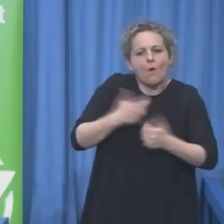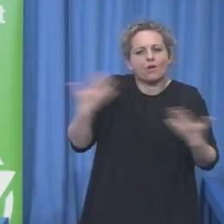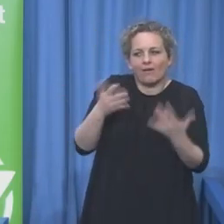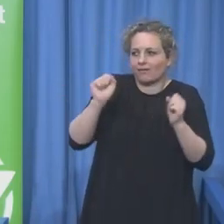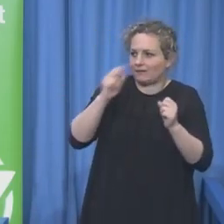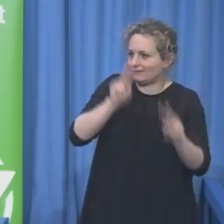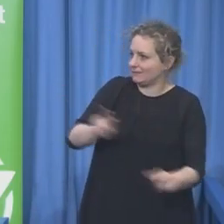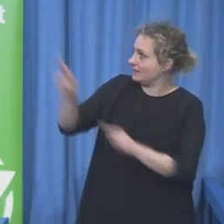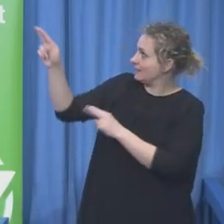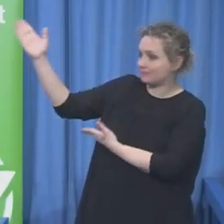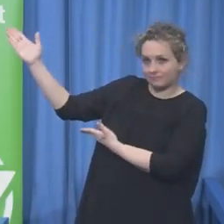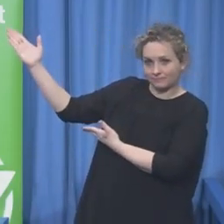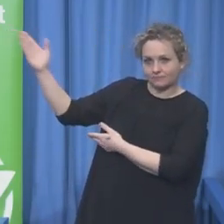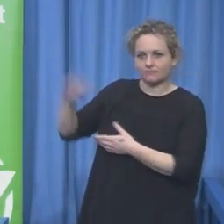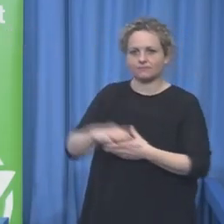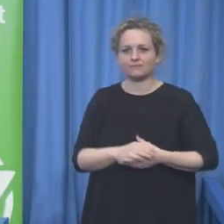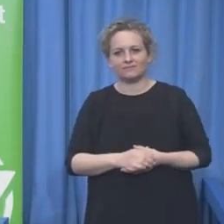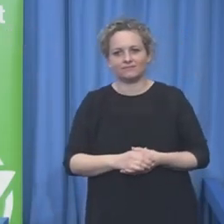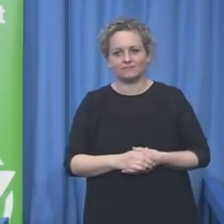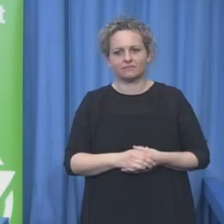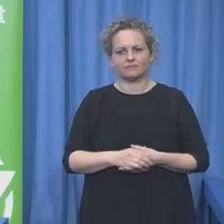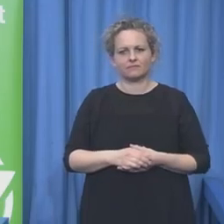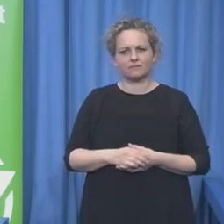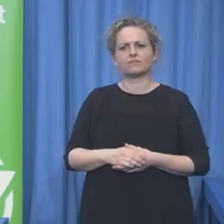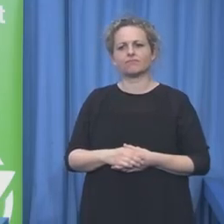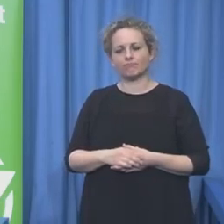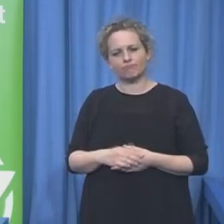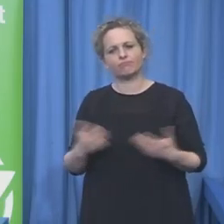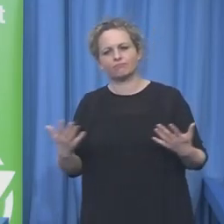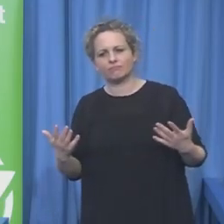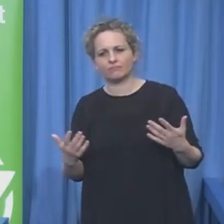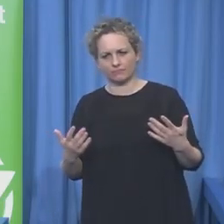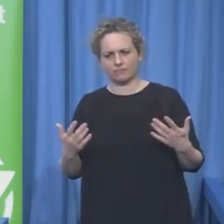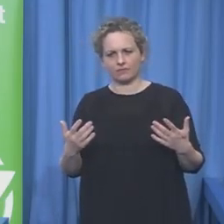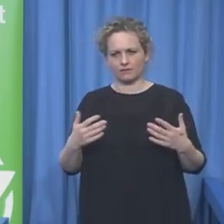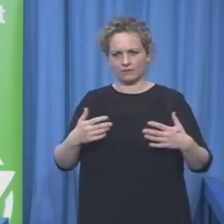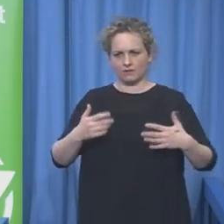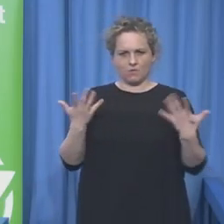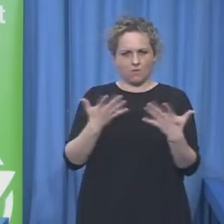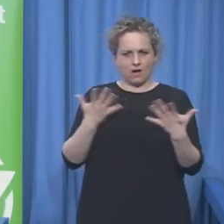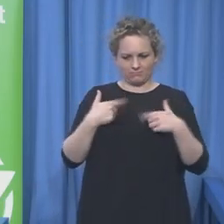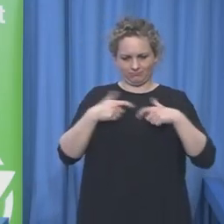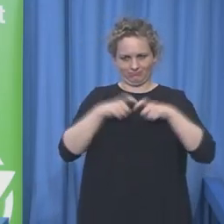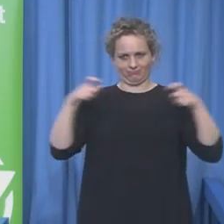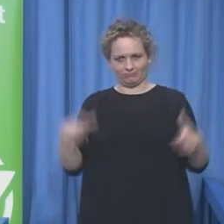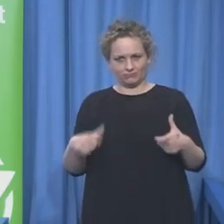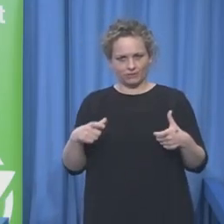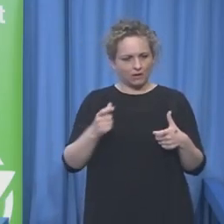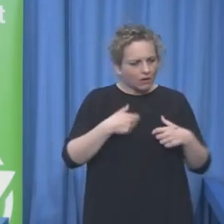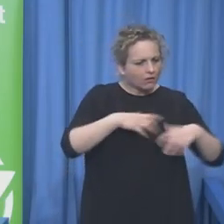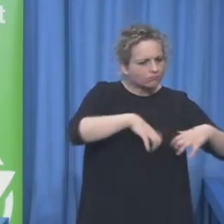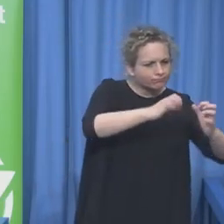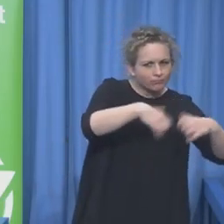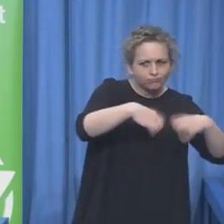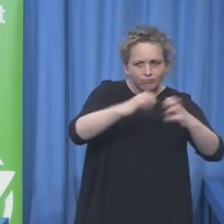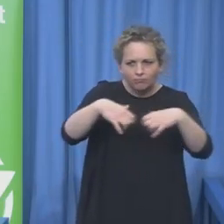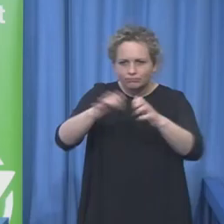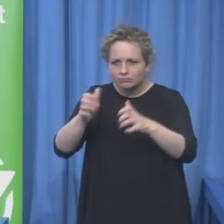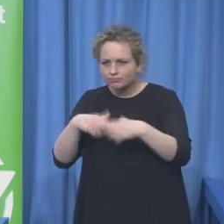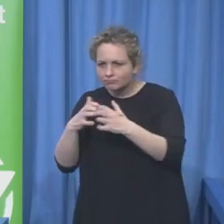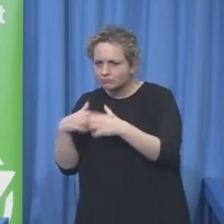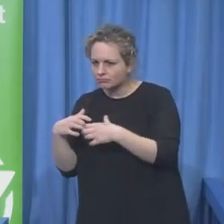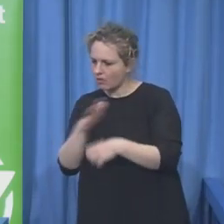and operated by us. When I say operated, I mean that all our service users are basically are the ones that